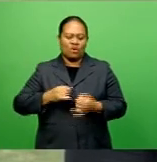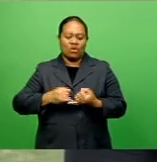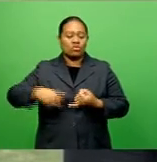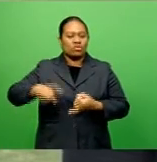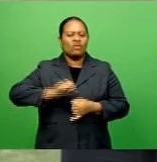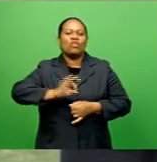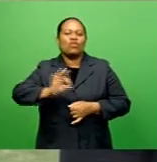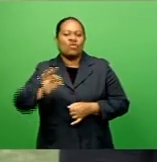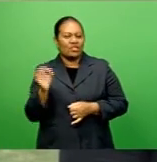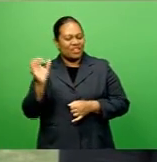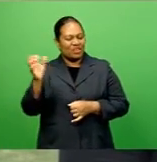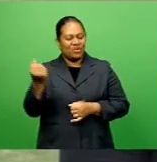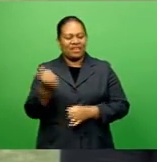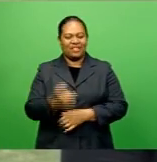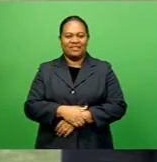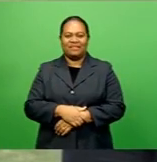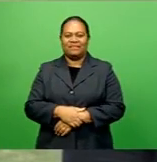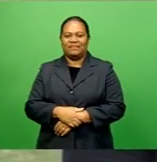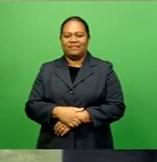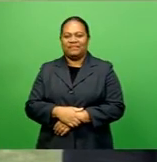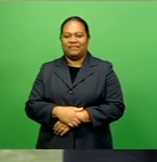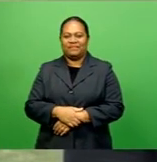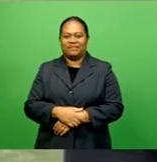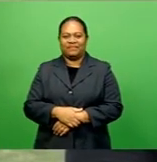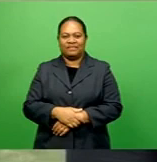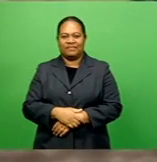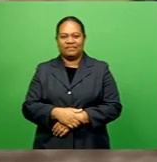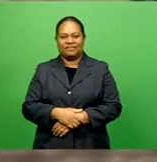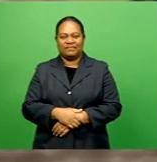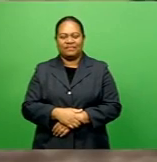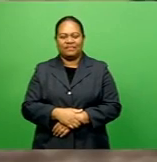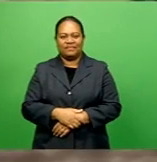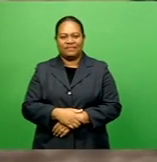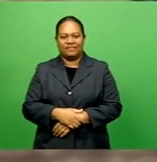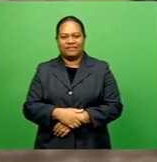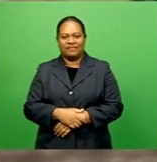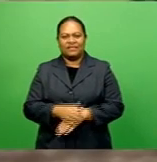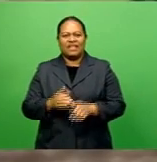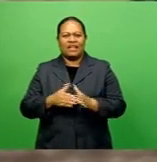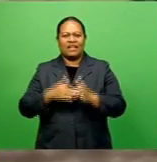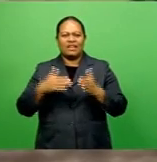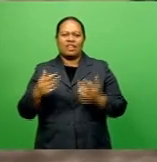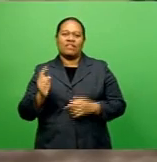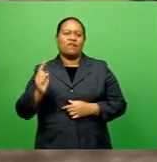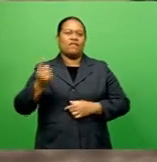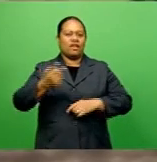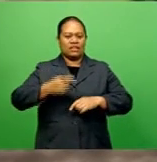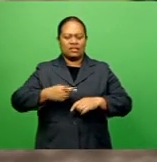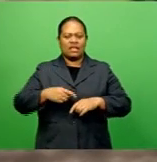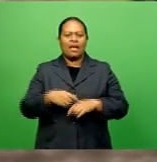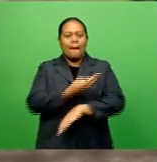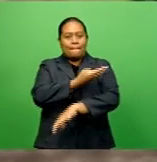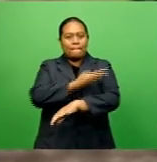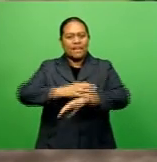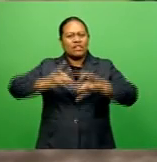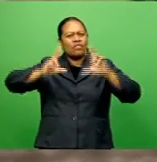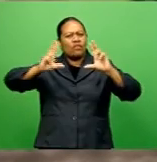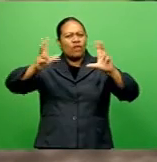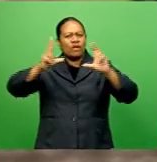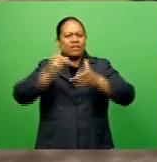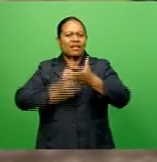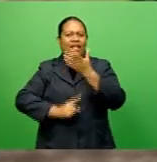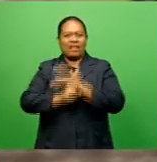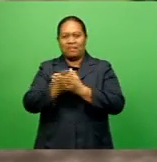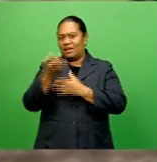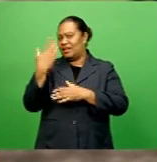win a title. Karlini Tavi, FBC Sports. After ending its first beach volleyball tournament on a high last